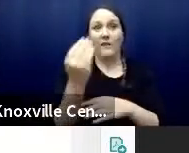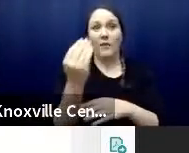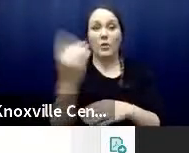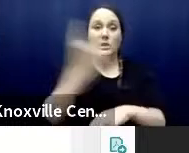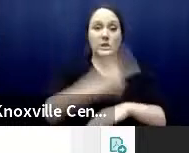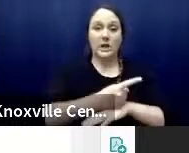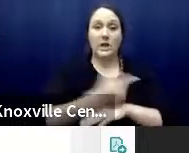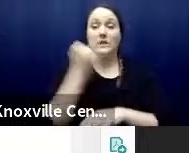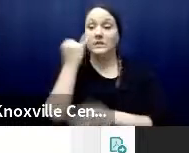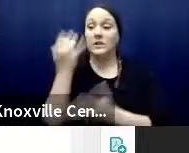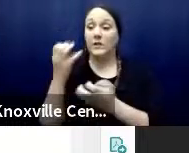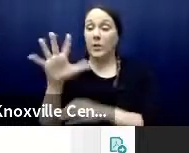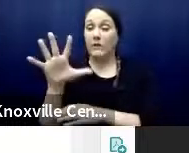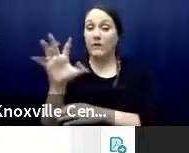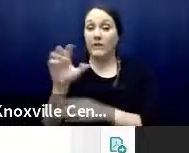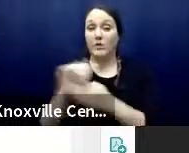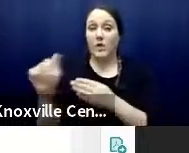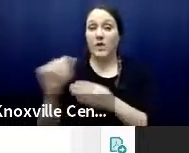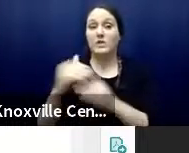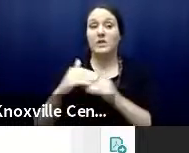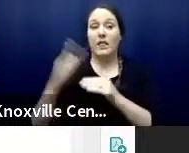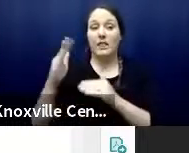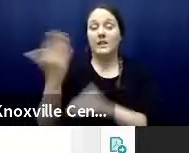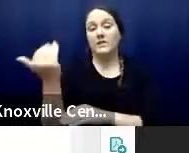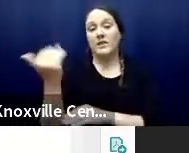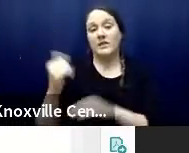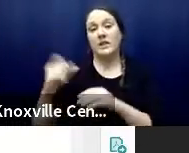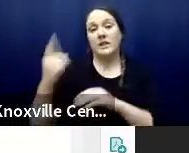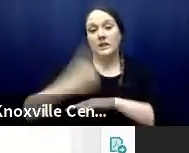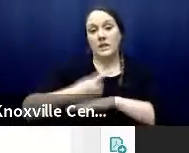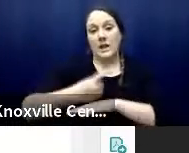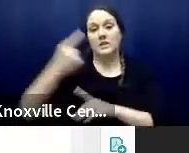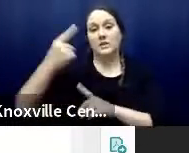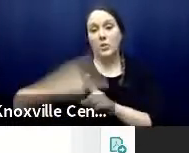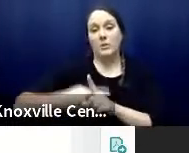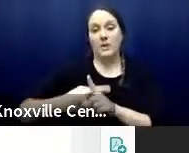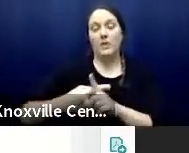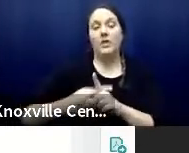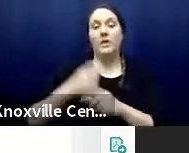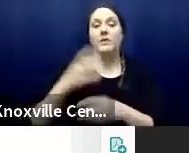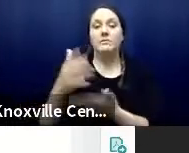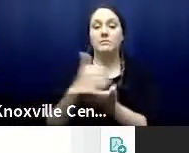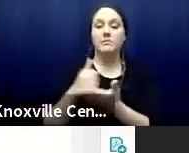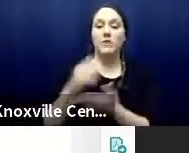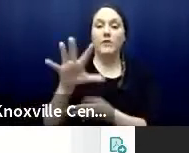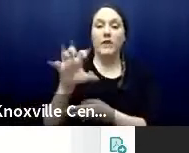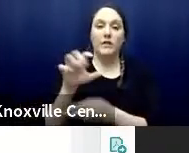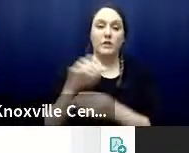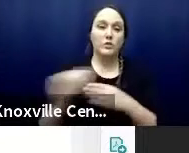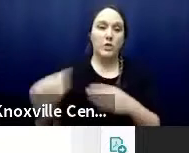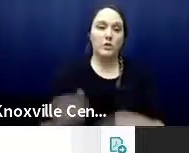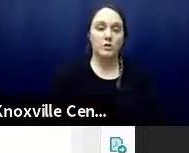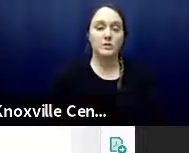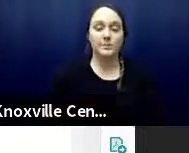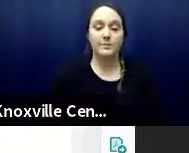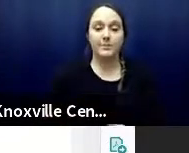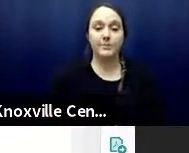want the $500, you have to work at least 15 days a month to get $500. Next slide, please.